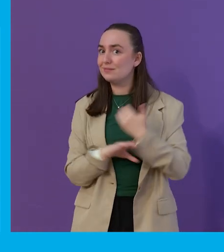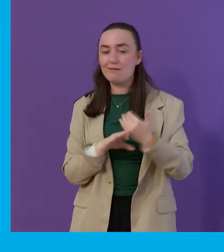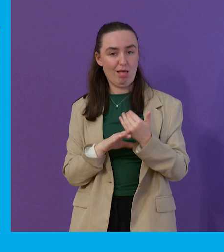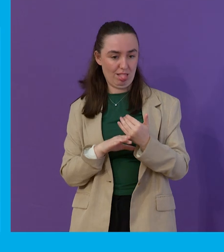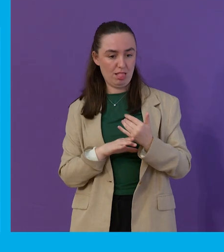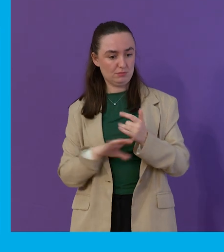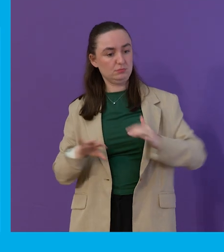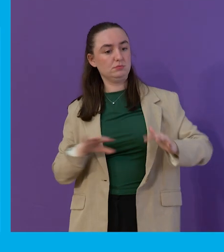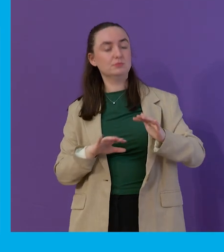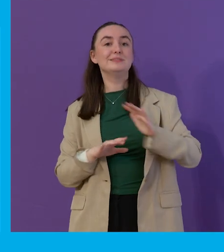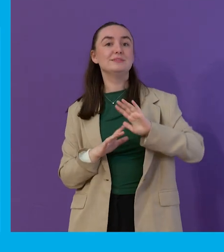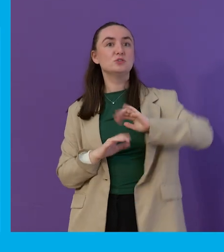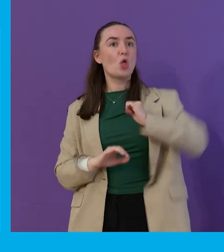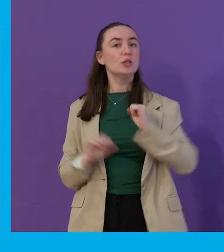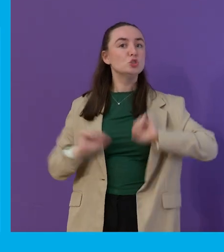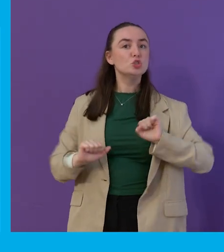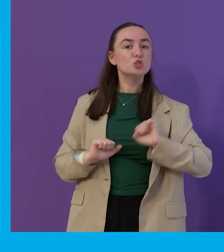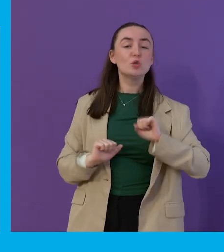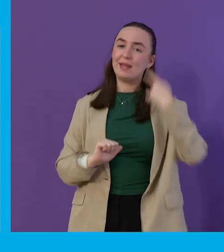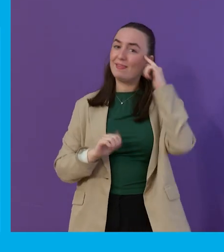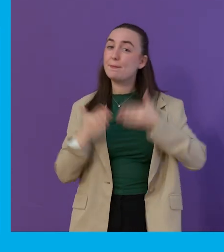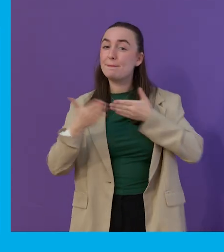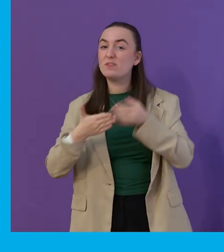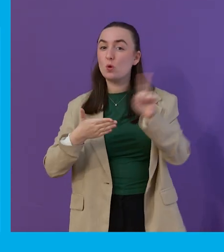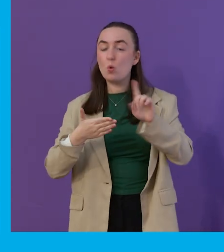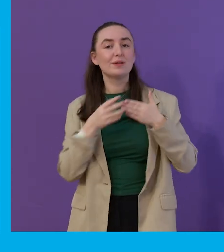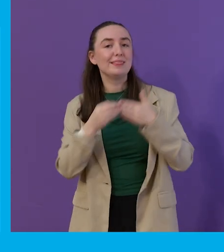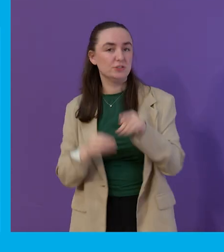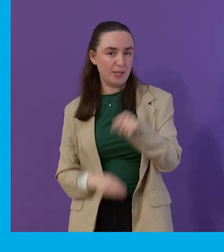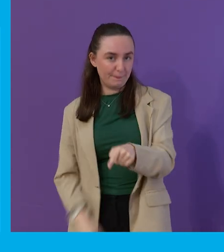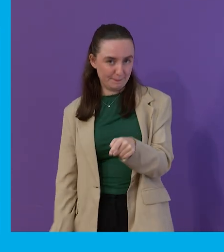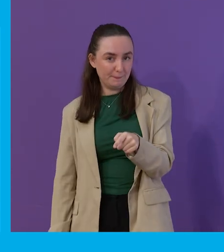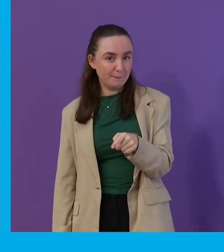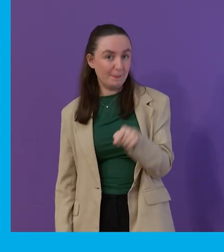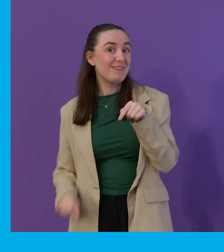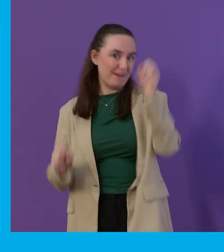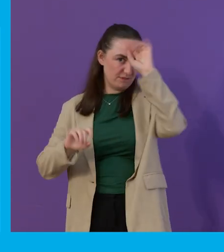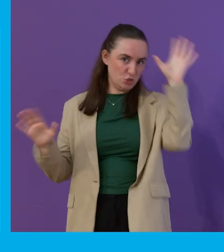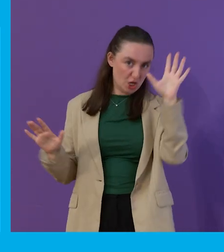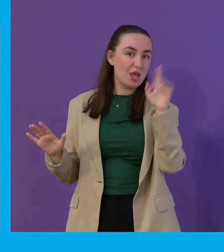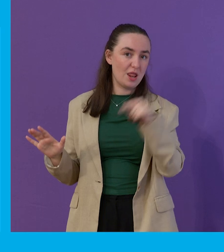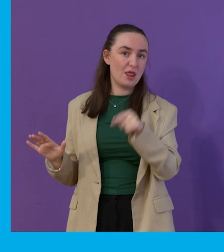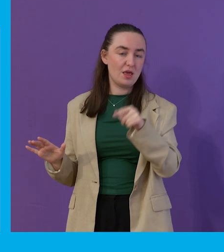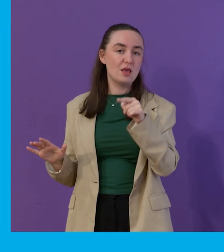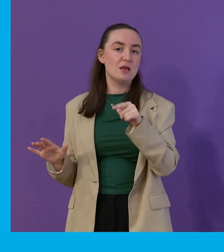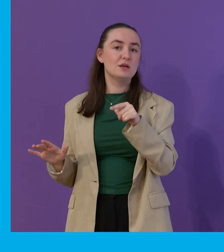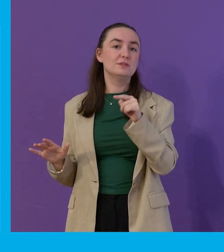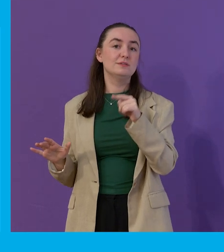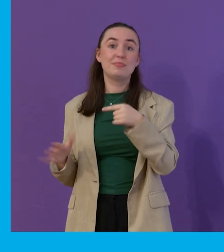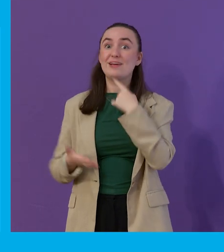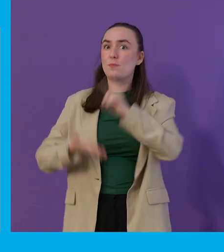places. And I think the barrier is leadership of that type with that vision that Christy